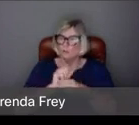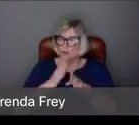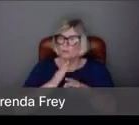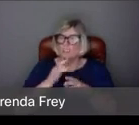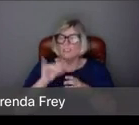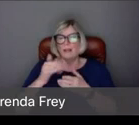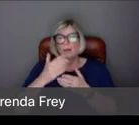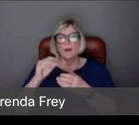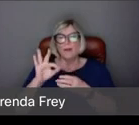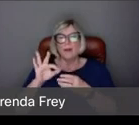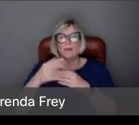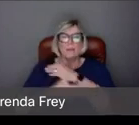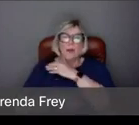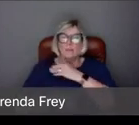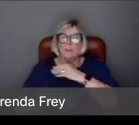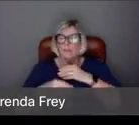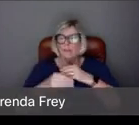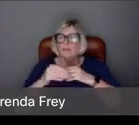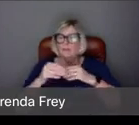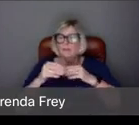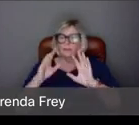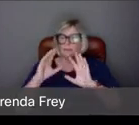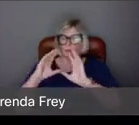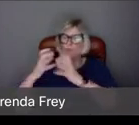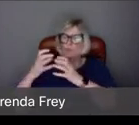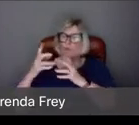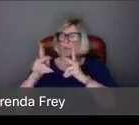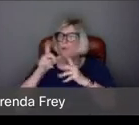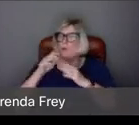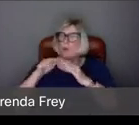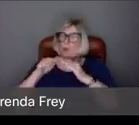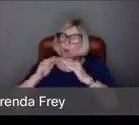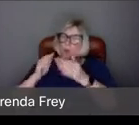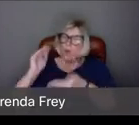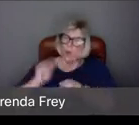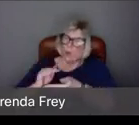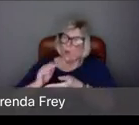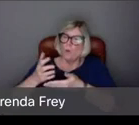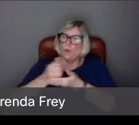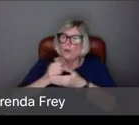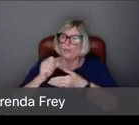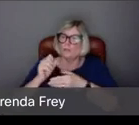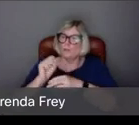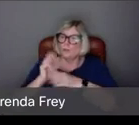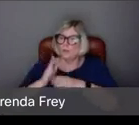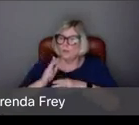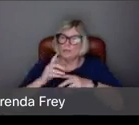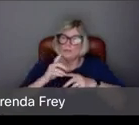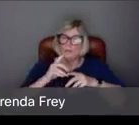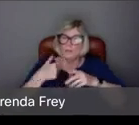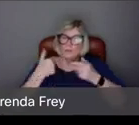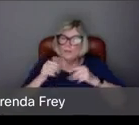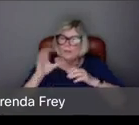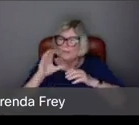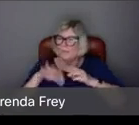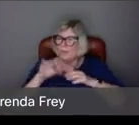poverty line and stuff like that for people who are low wage workers and stuff like that. Are the credit unions, we trying to find out, are